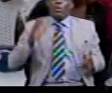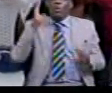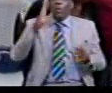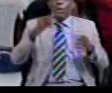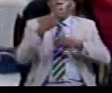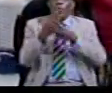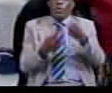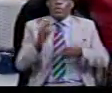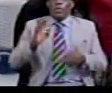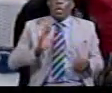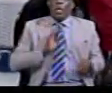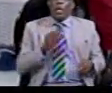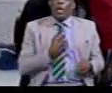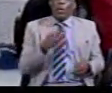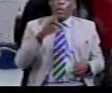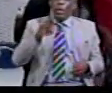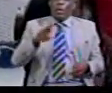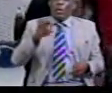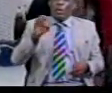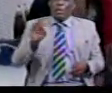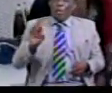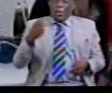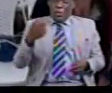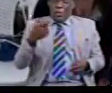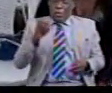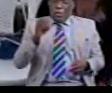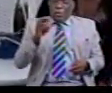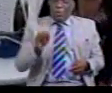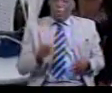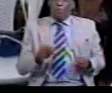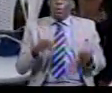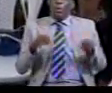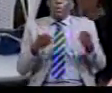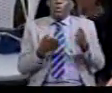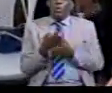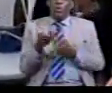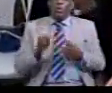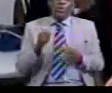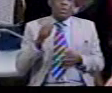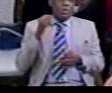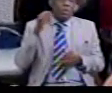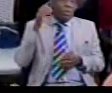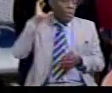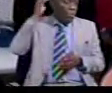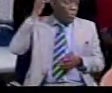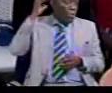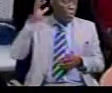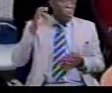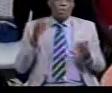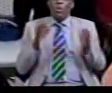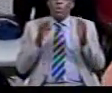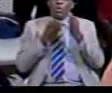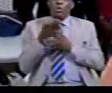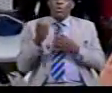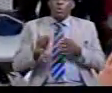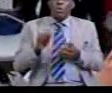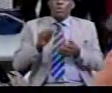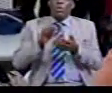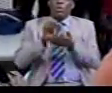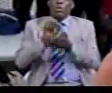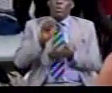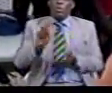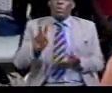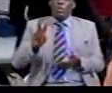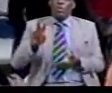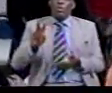By the power of the gospel. À travers la radio. Through the radio. À travers la télévision. Through the television. Par satellite.